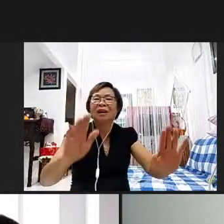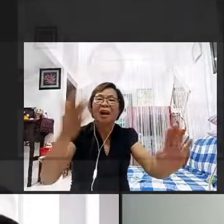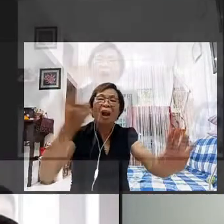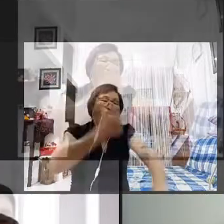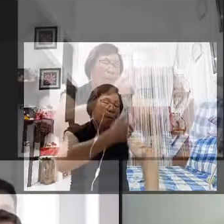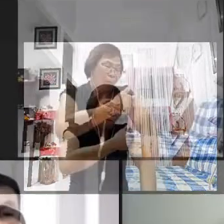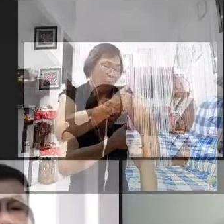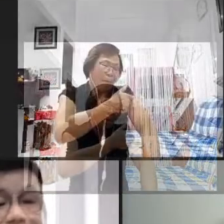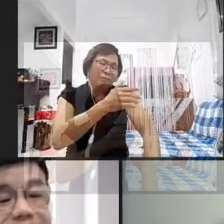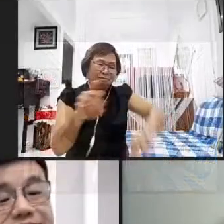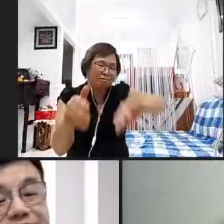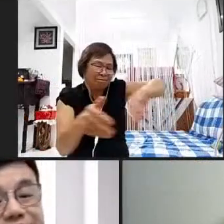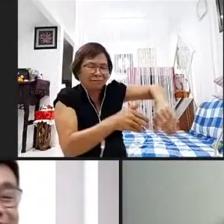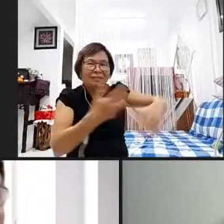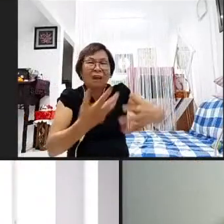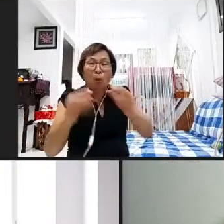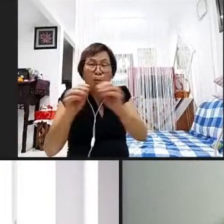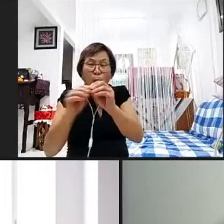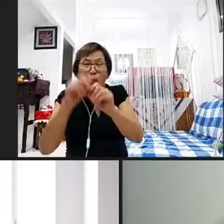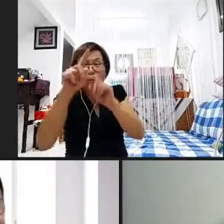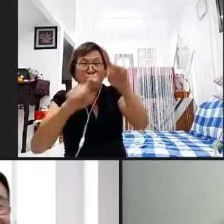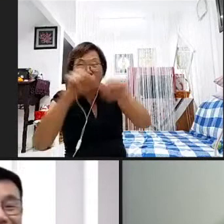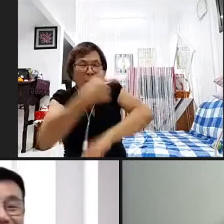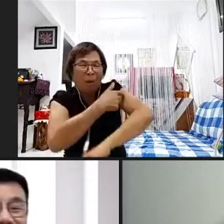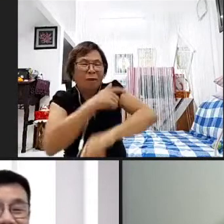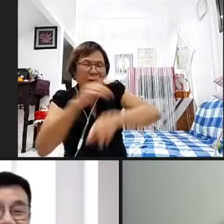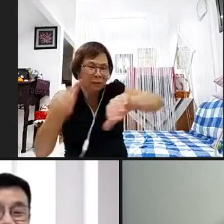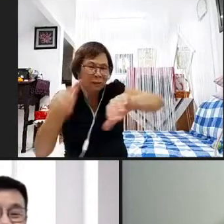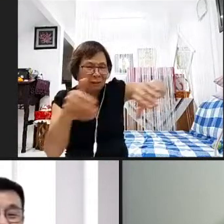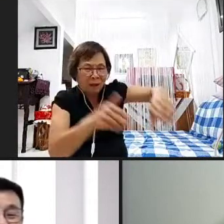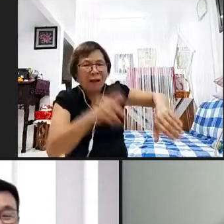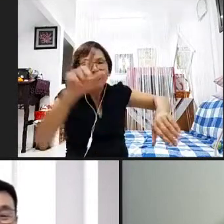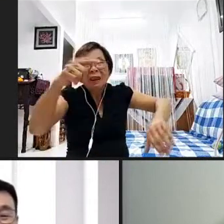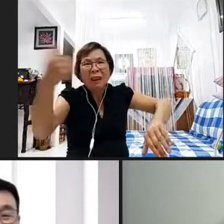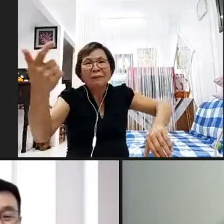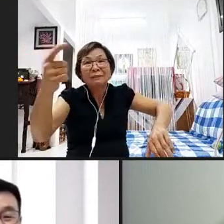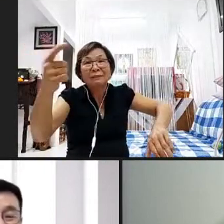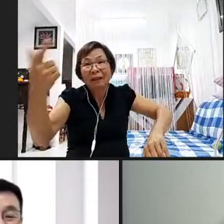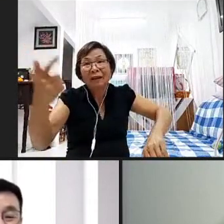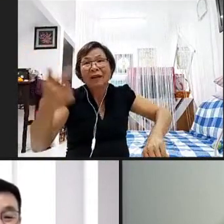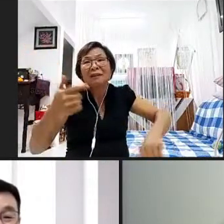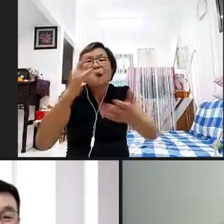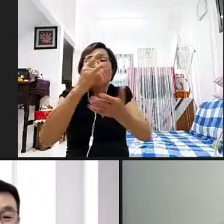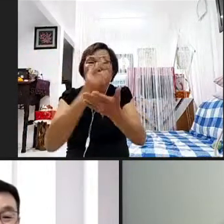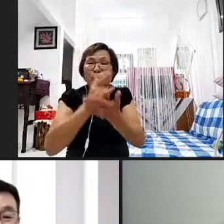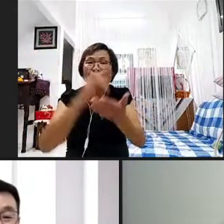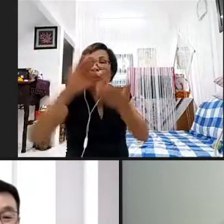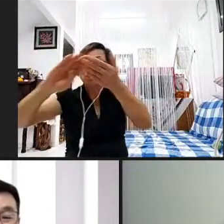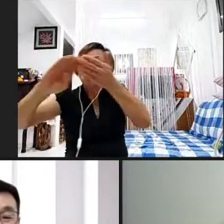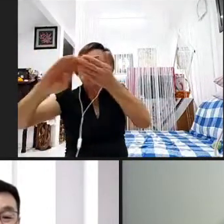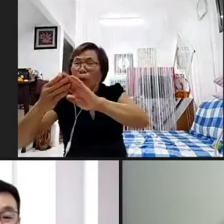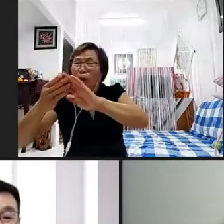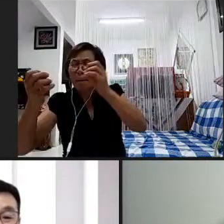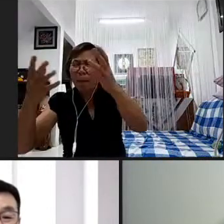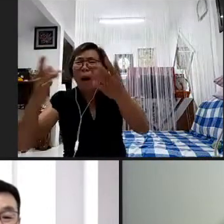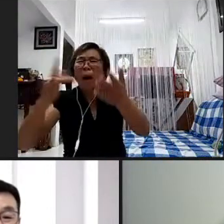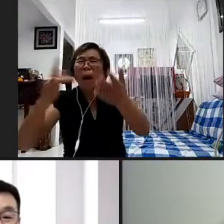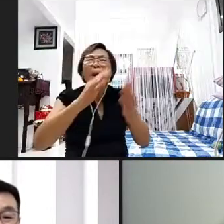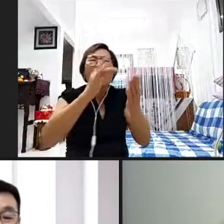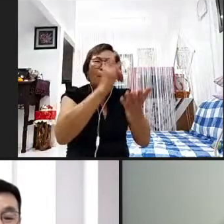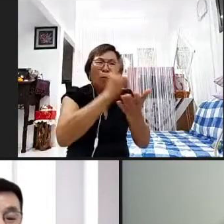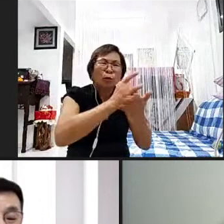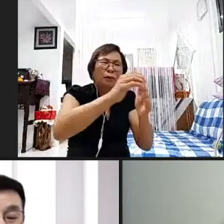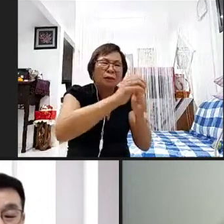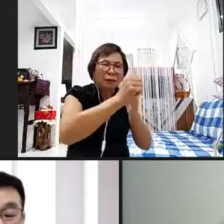now? Yeah, but what are the other topics that as a Buddhist community, and there are many Buddhist leaders in